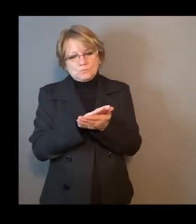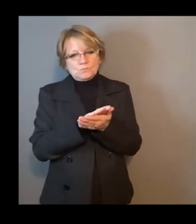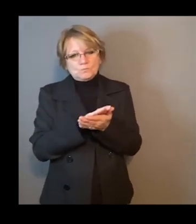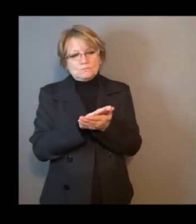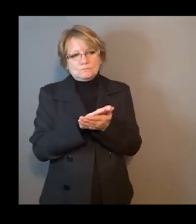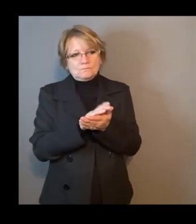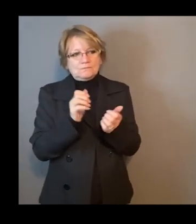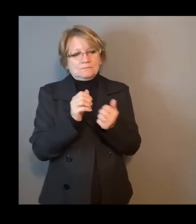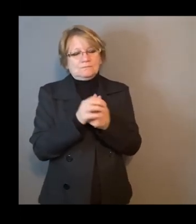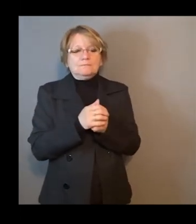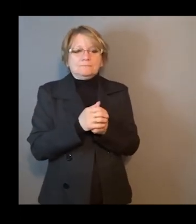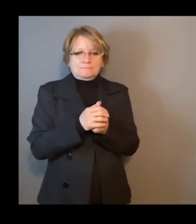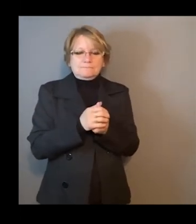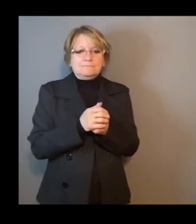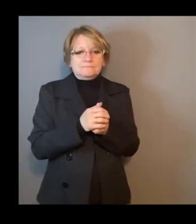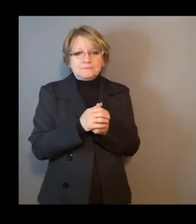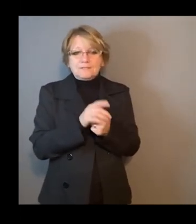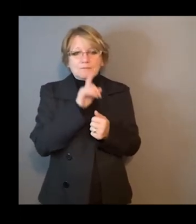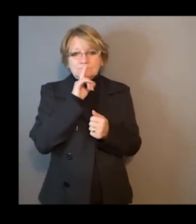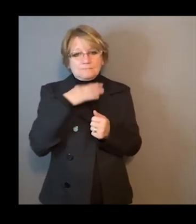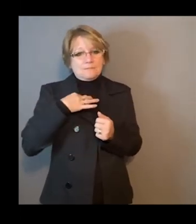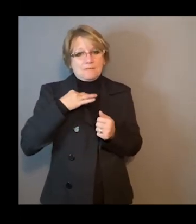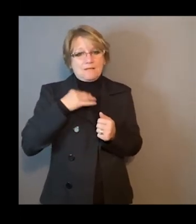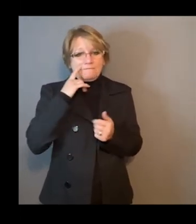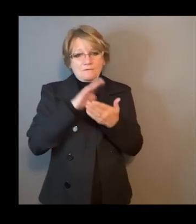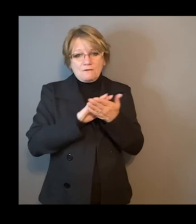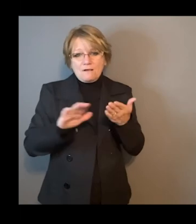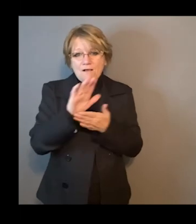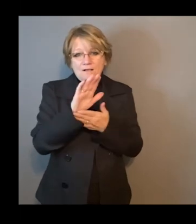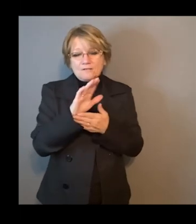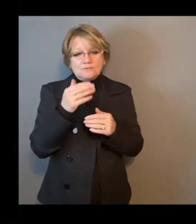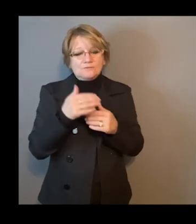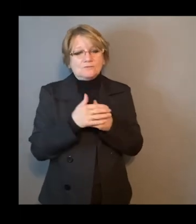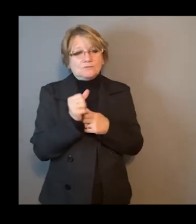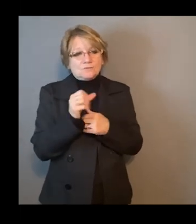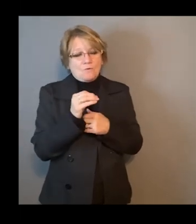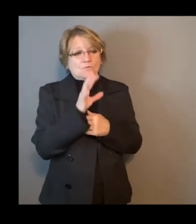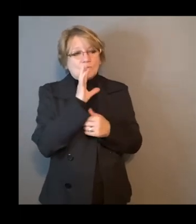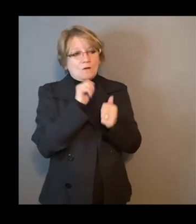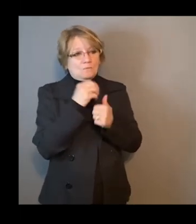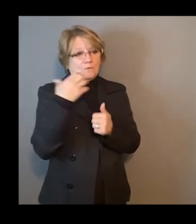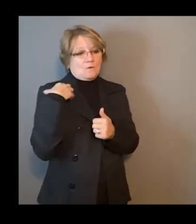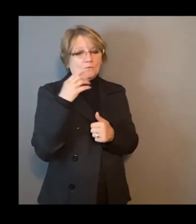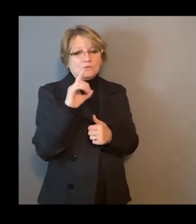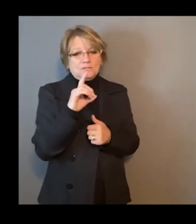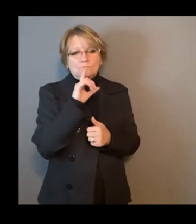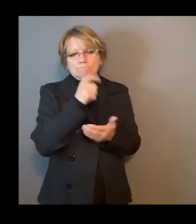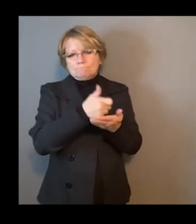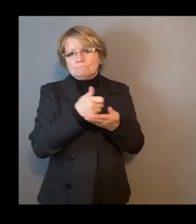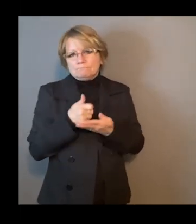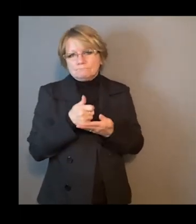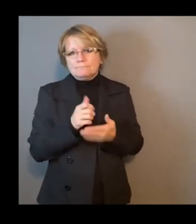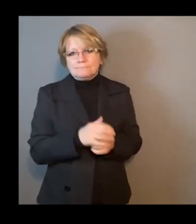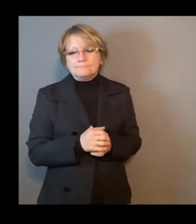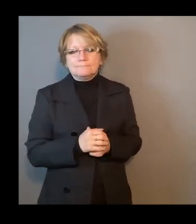Coach D at the time that I did, because I didn't apply for any colleges out of high school.